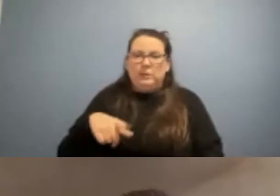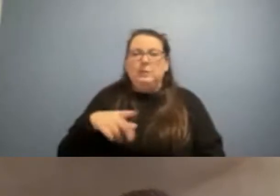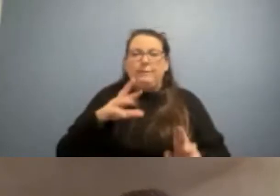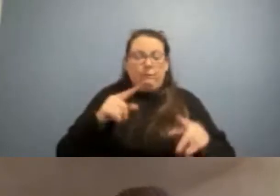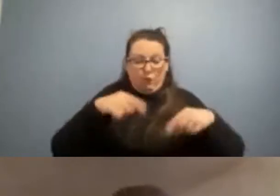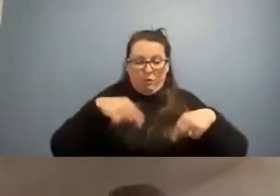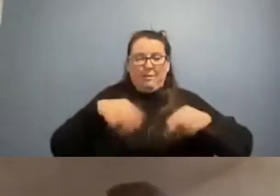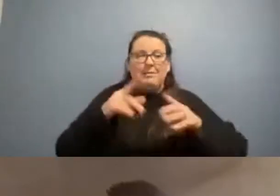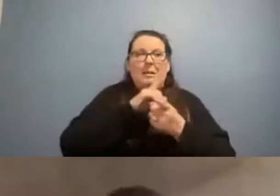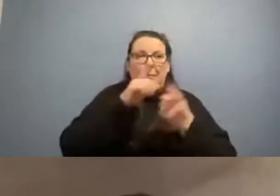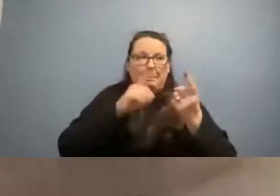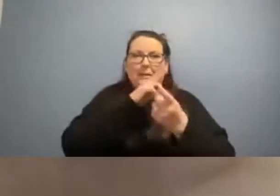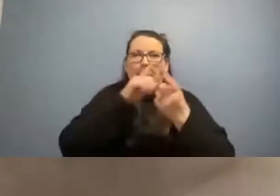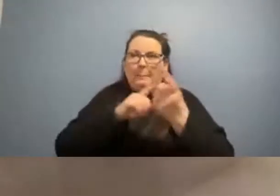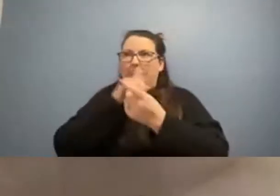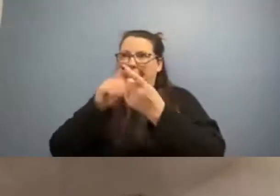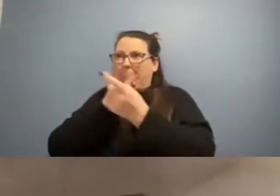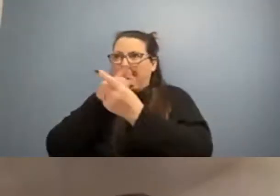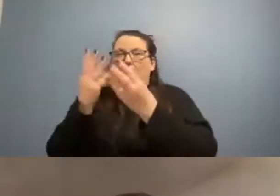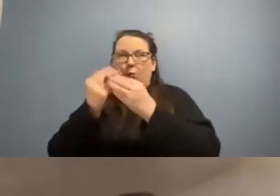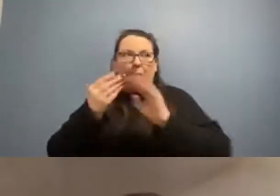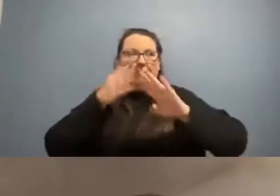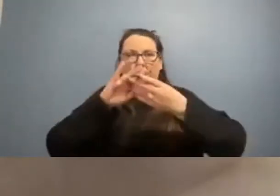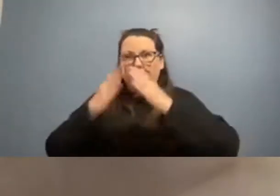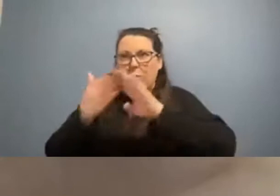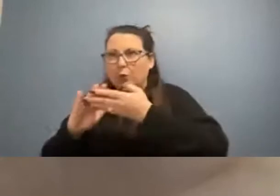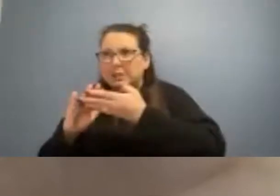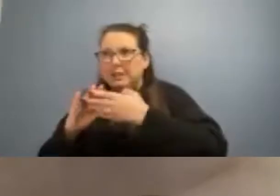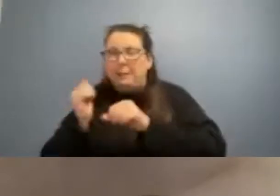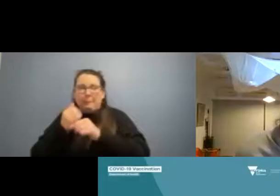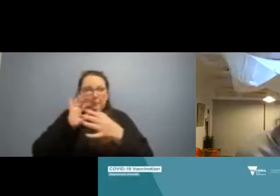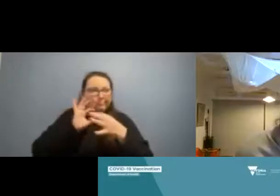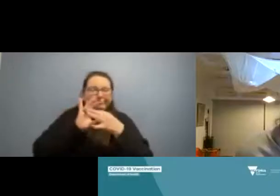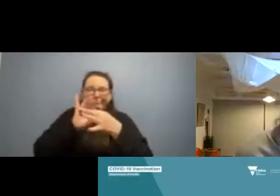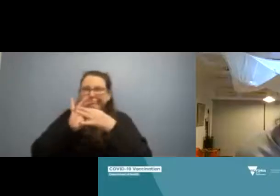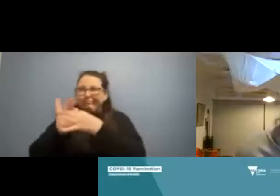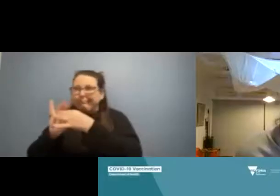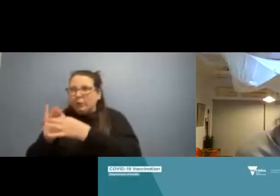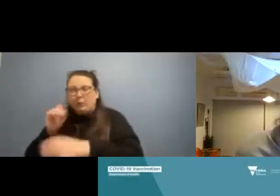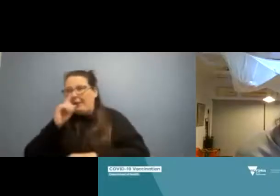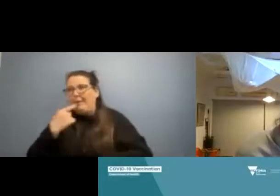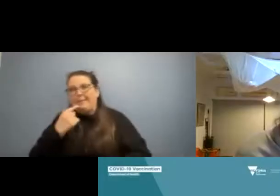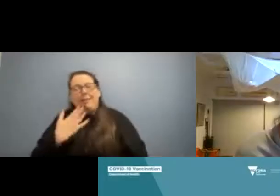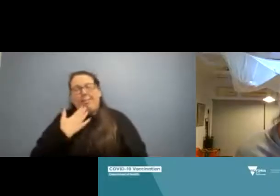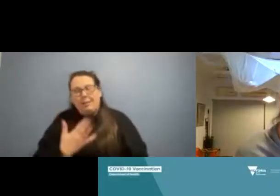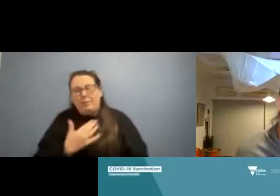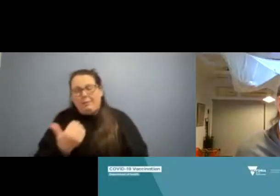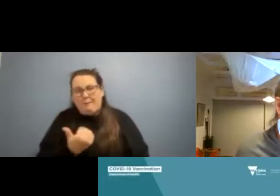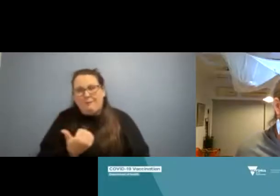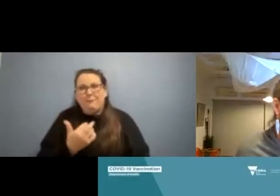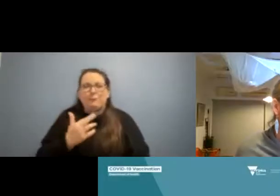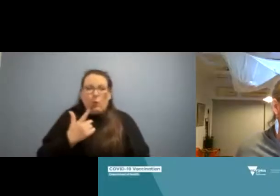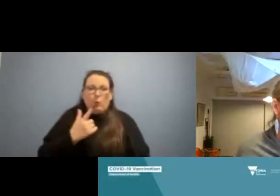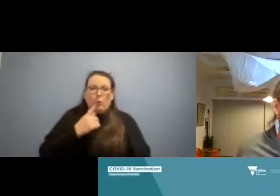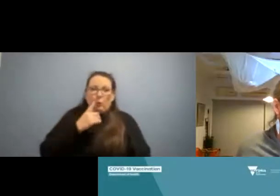get it right down into the community, make the connections. Can't thank you enough on behalf of the people that I represent as